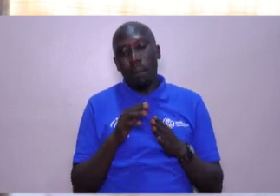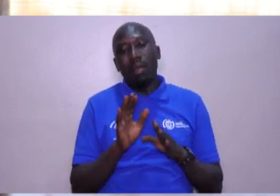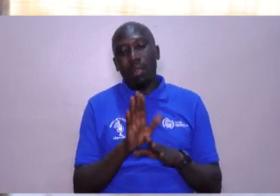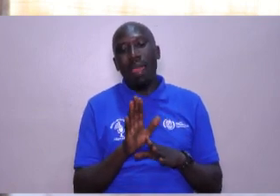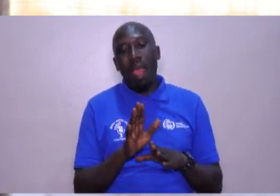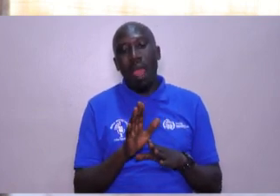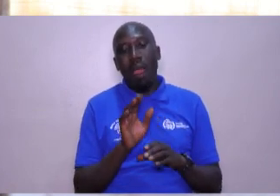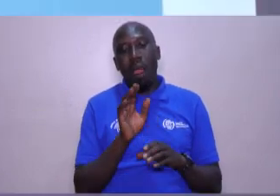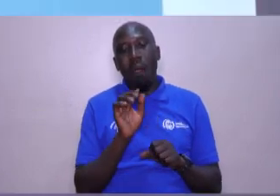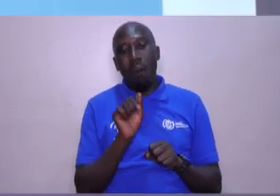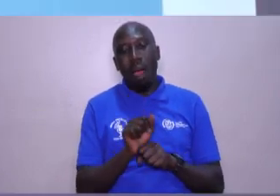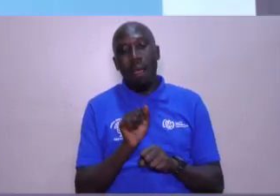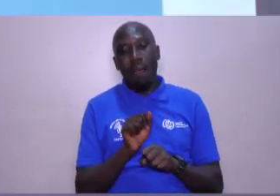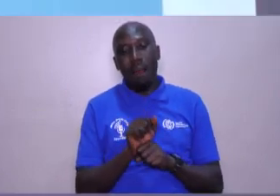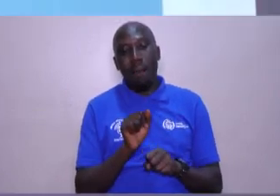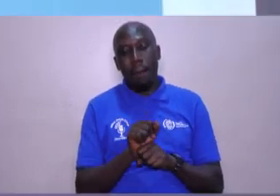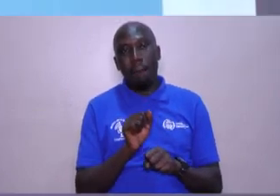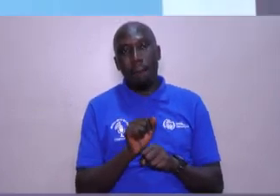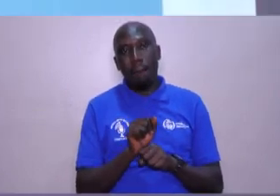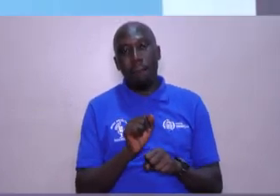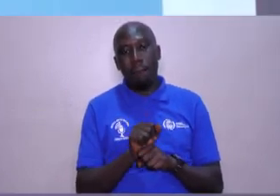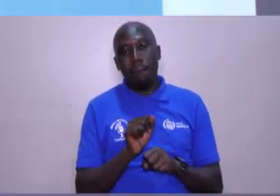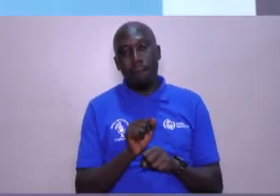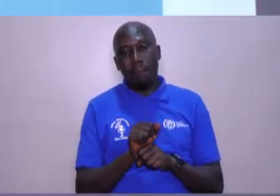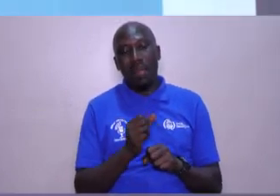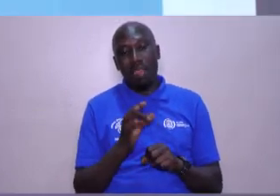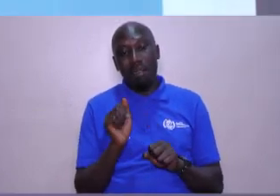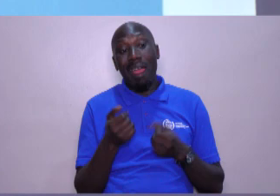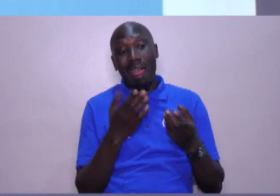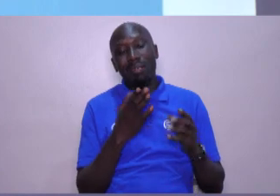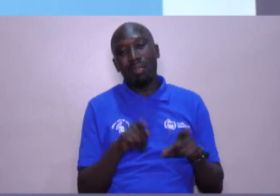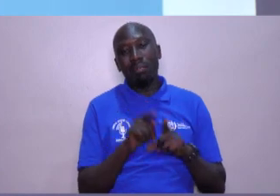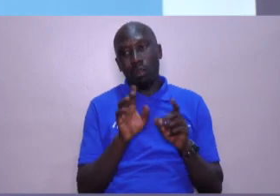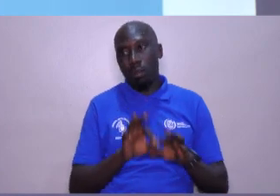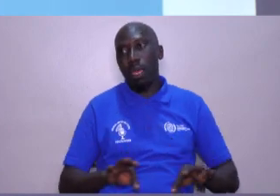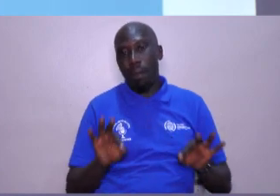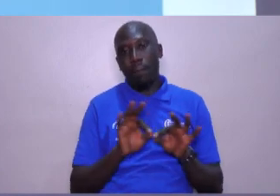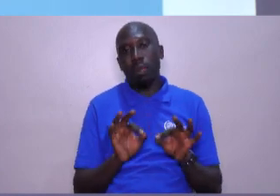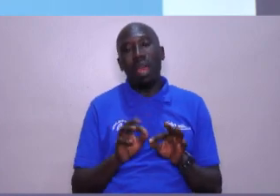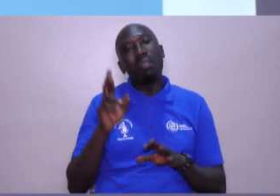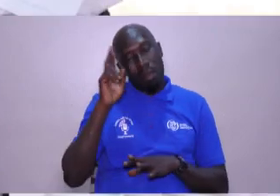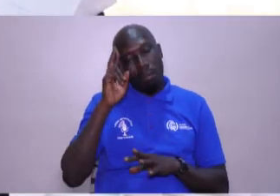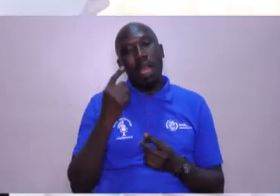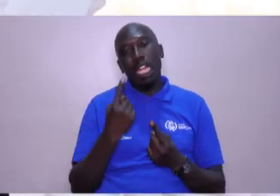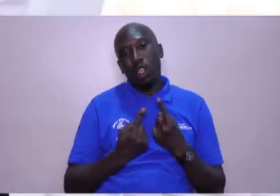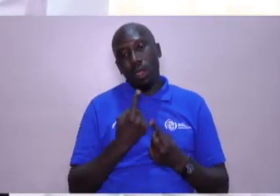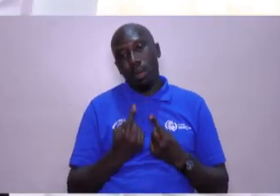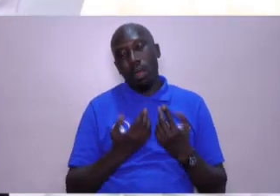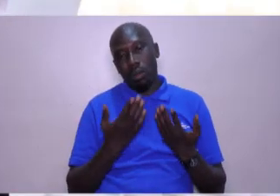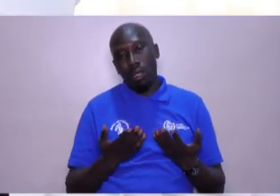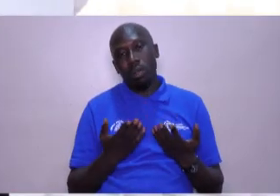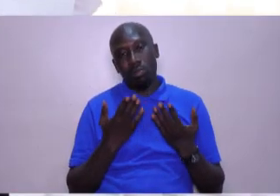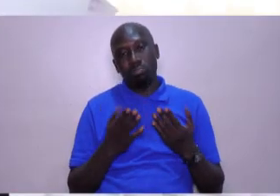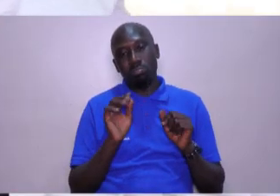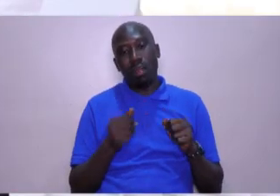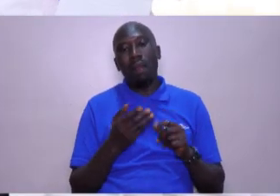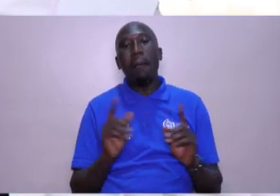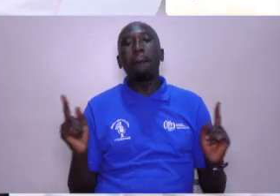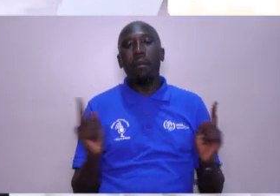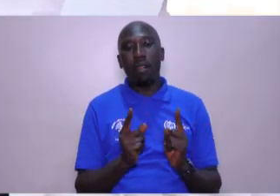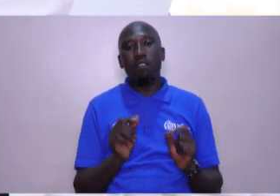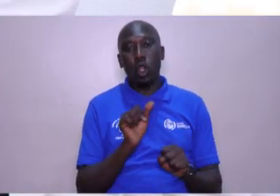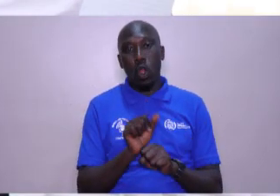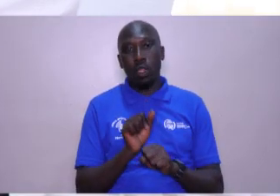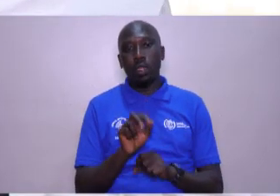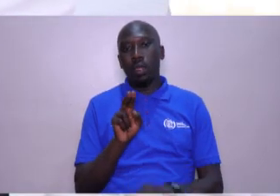brief notes, I think that would be helpful. Yeah, okay. And I remember talking about that you can give brief notes, and then if you